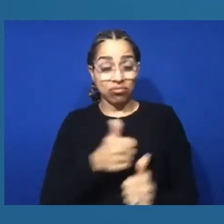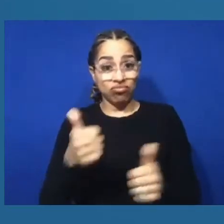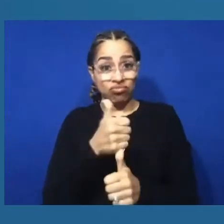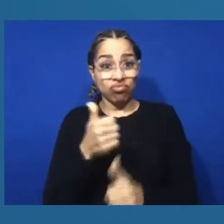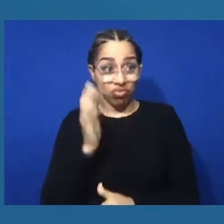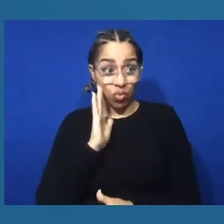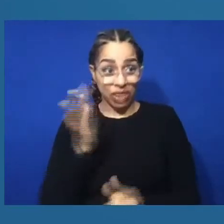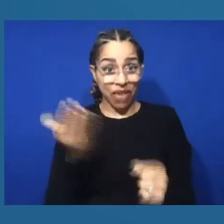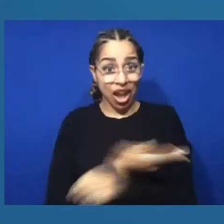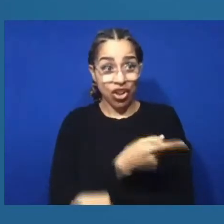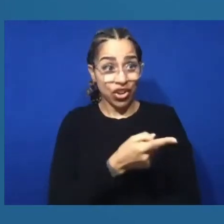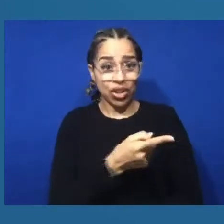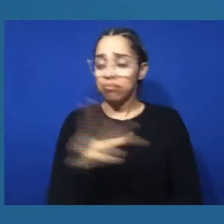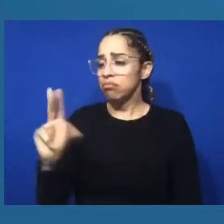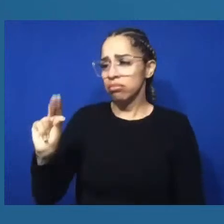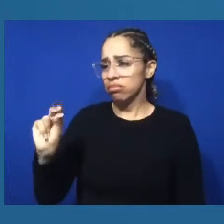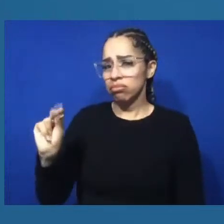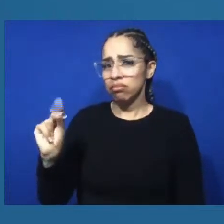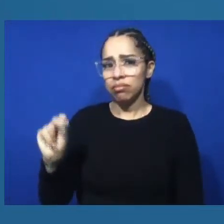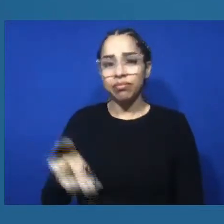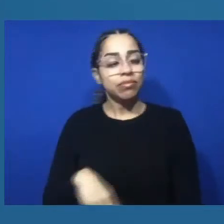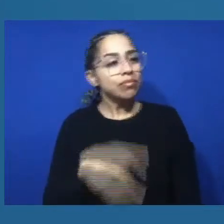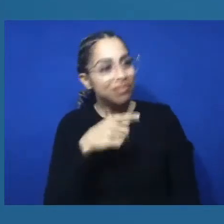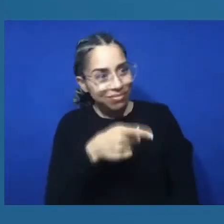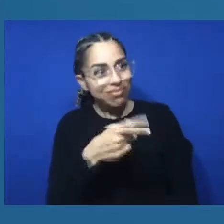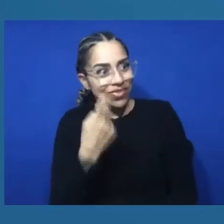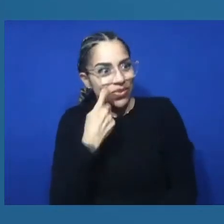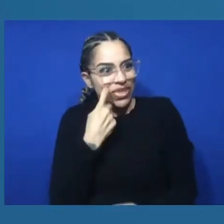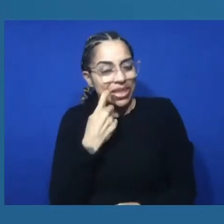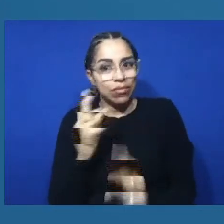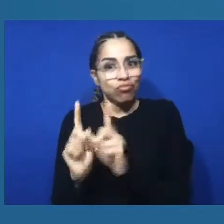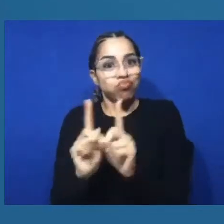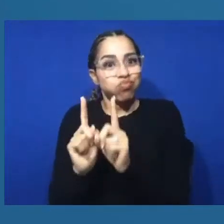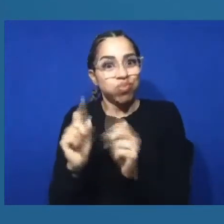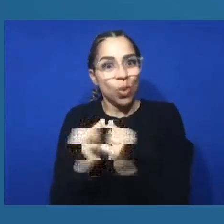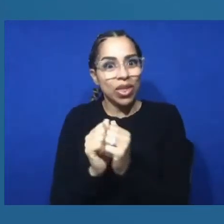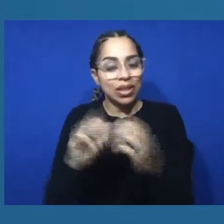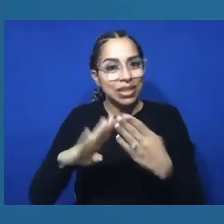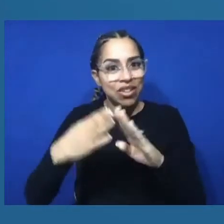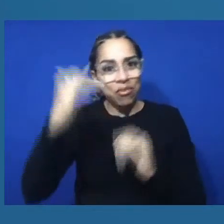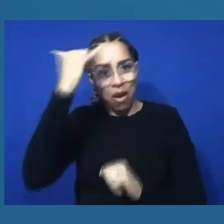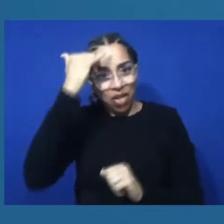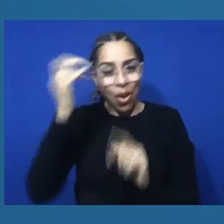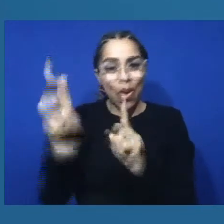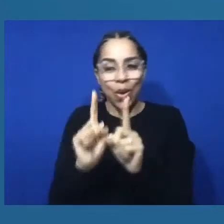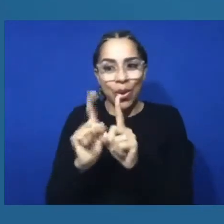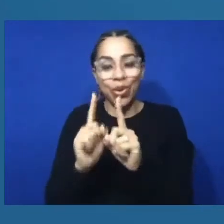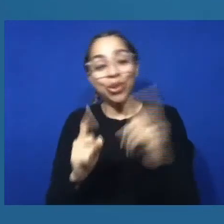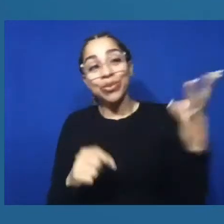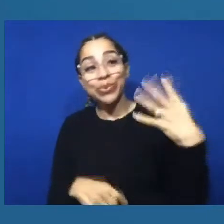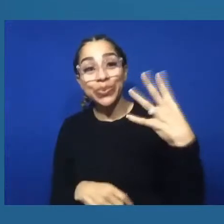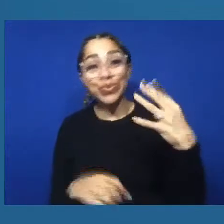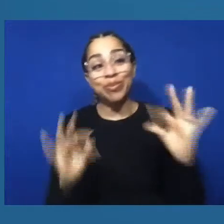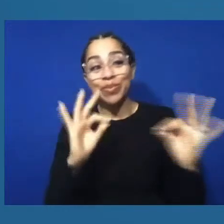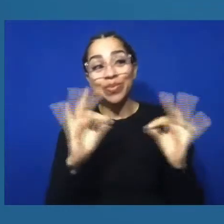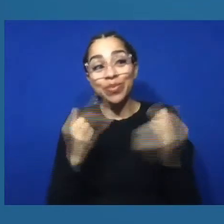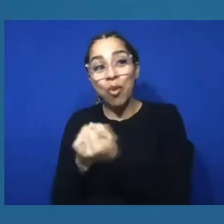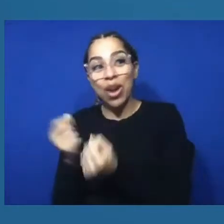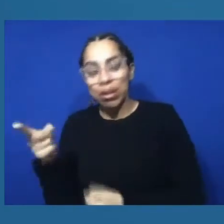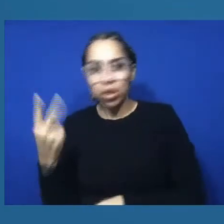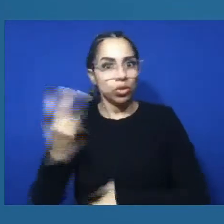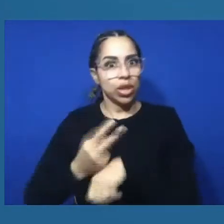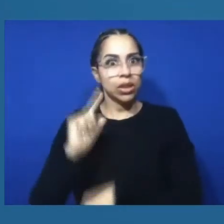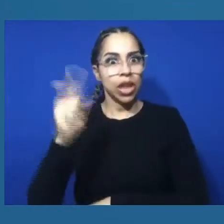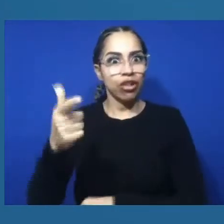walking around with this person around the city of Buffalo, showing them off, obviously supportive of them, and then 2 days later, hey, by the way, they're